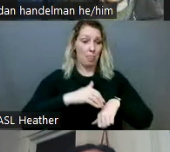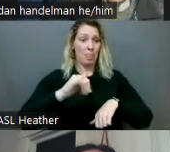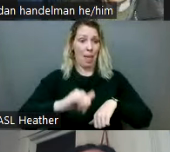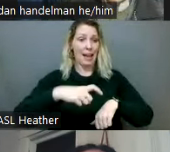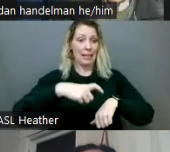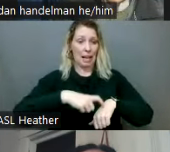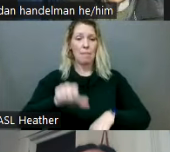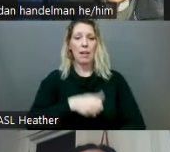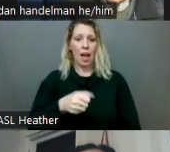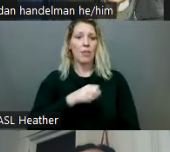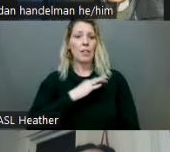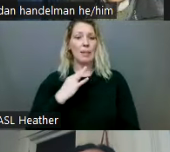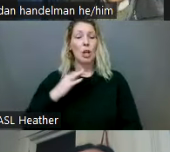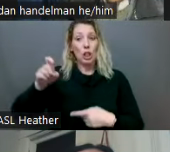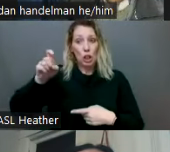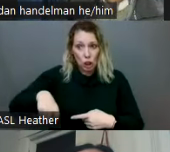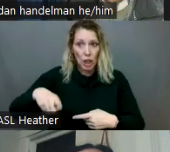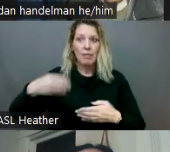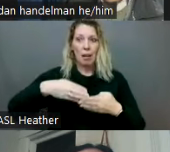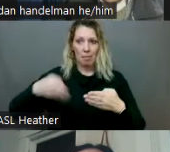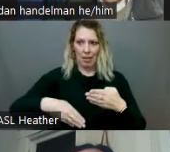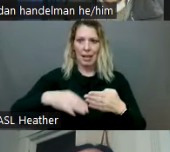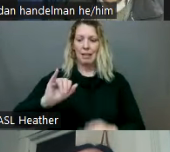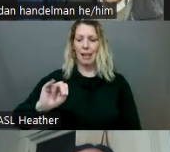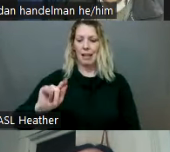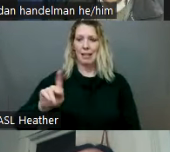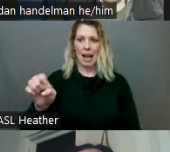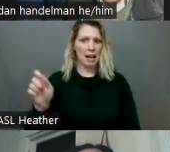staff member should complete the intake, period.